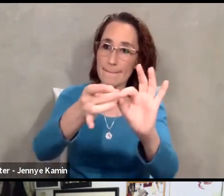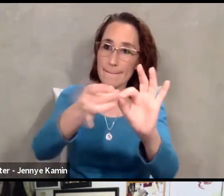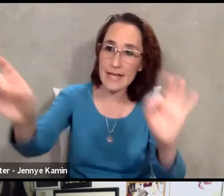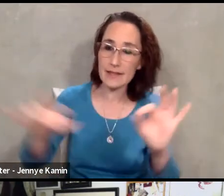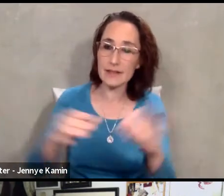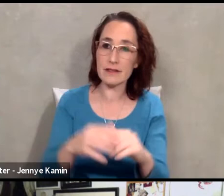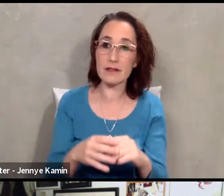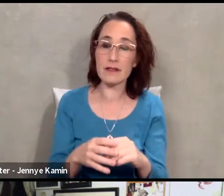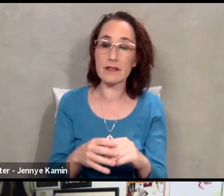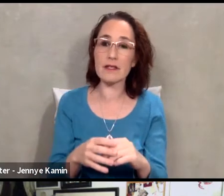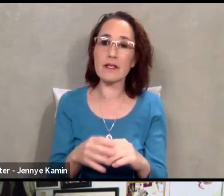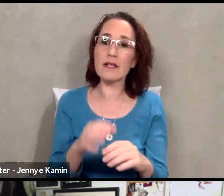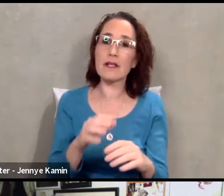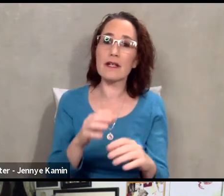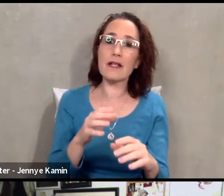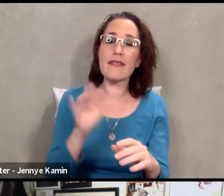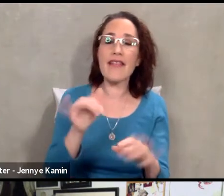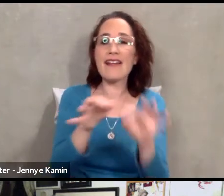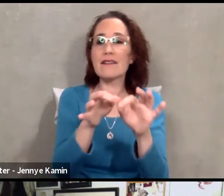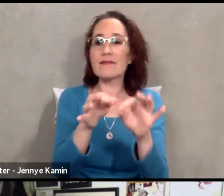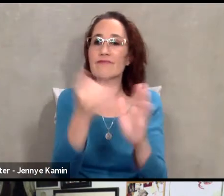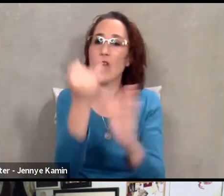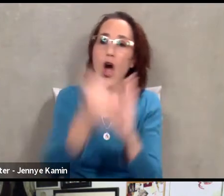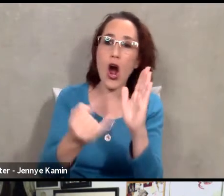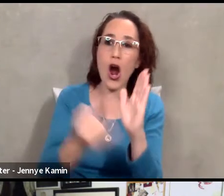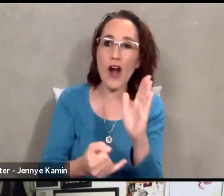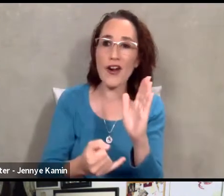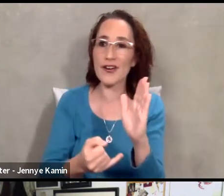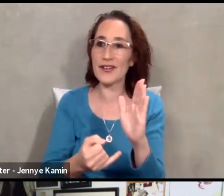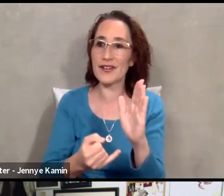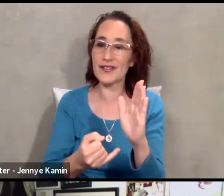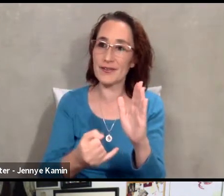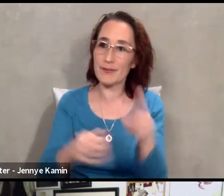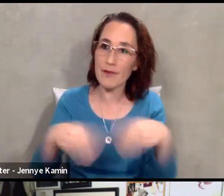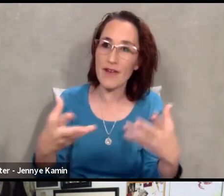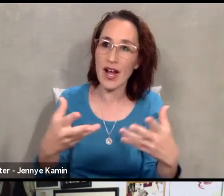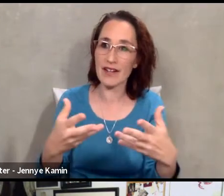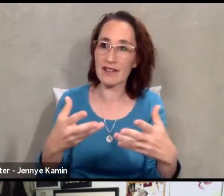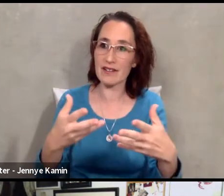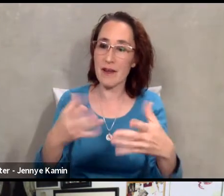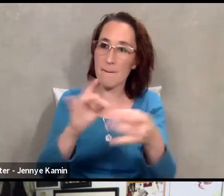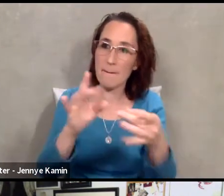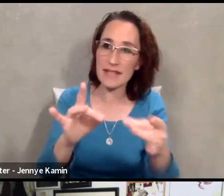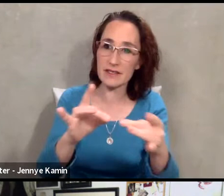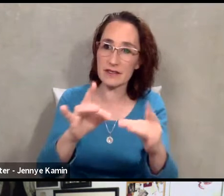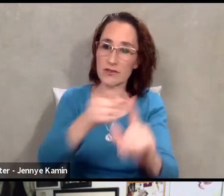overly instrumental, but the art that was doing some kind of work in the world.